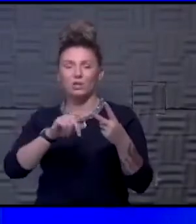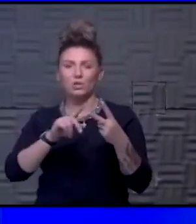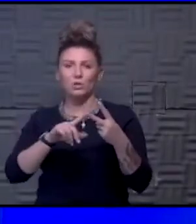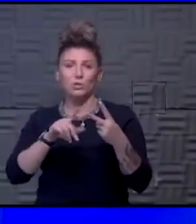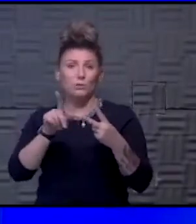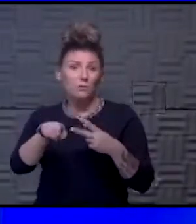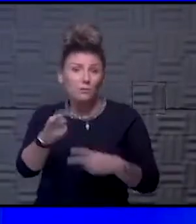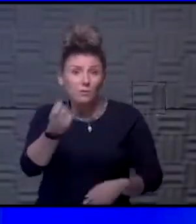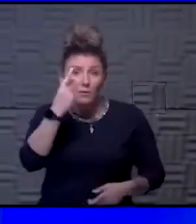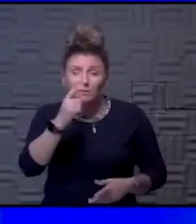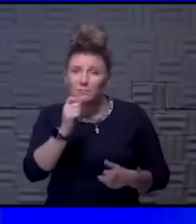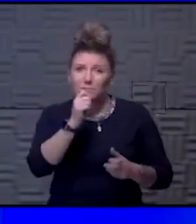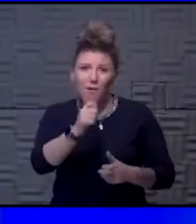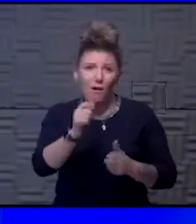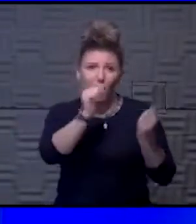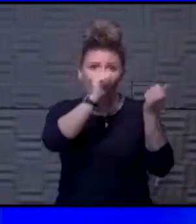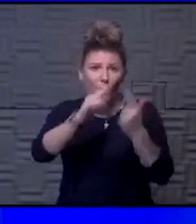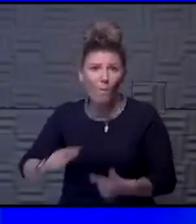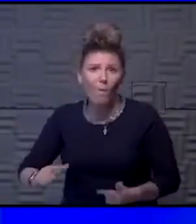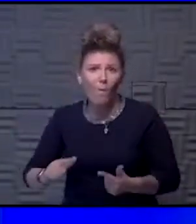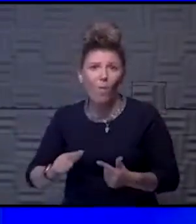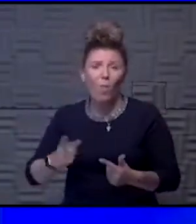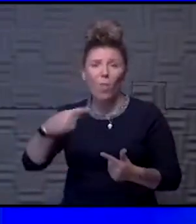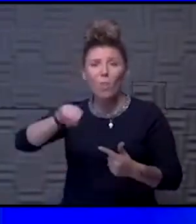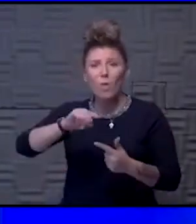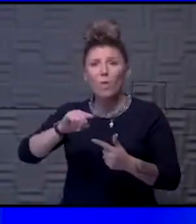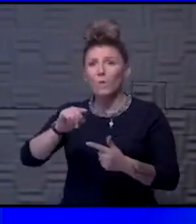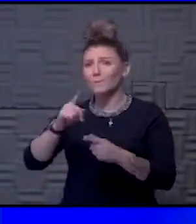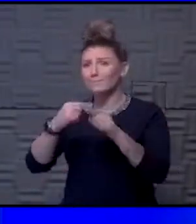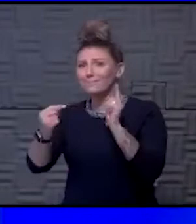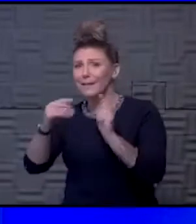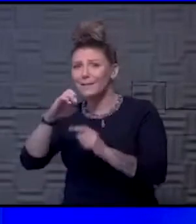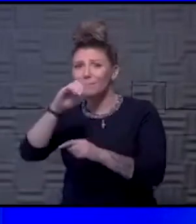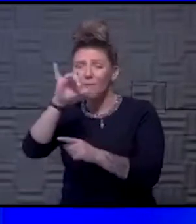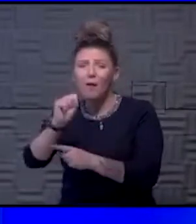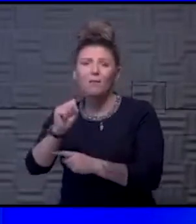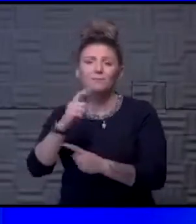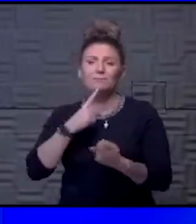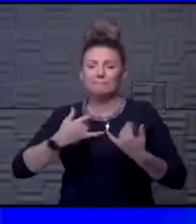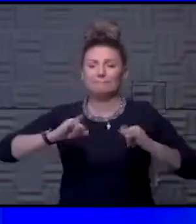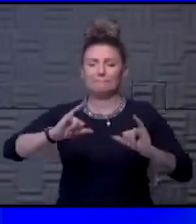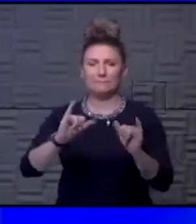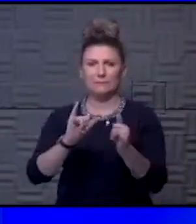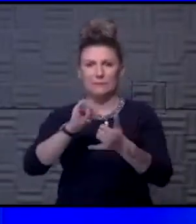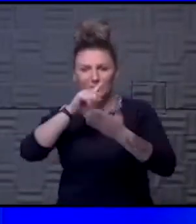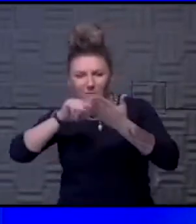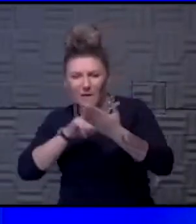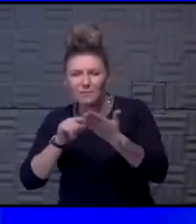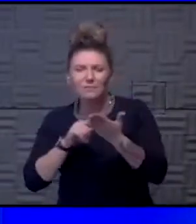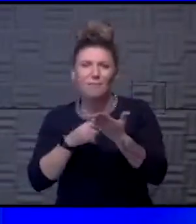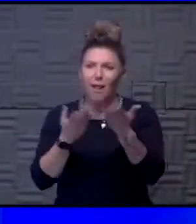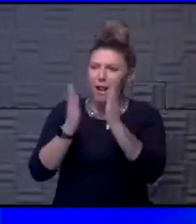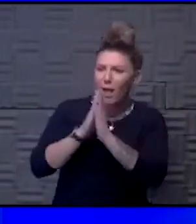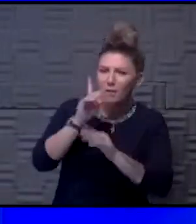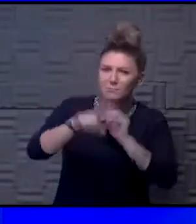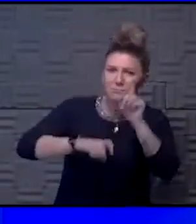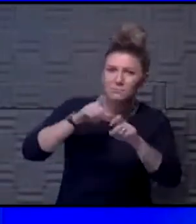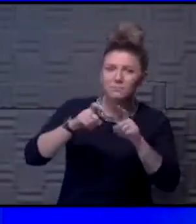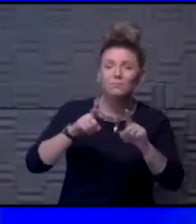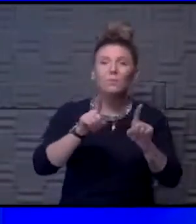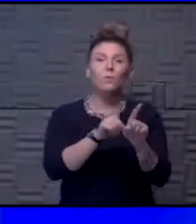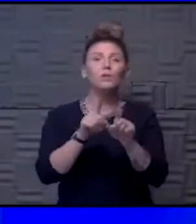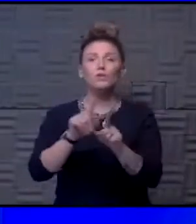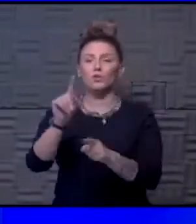not all of the antibodies. This question is still being asked. It's still being investigated and answered. We also have